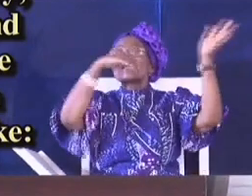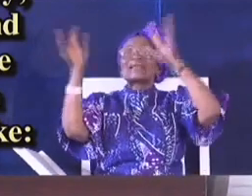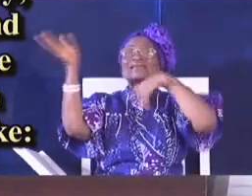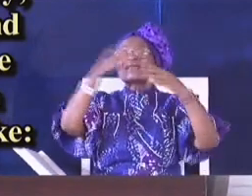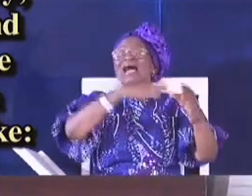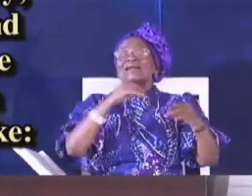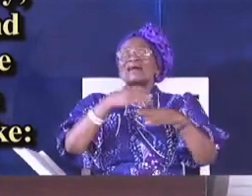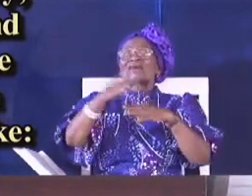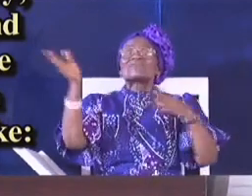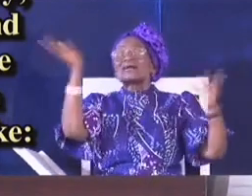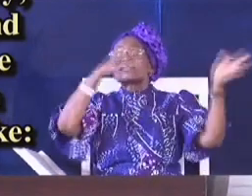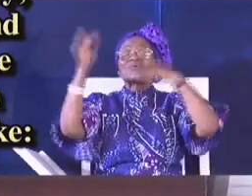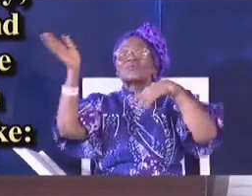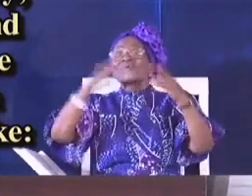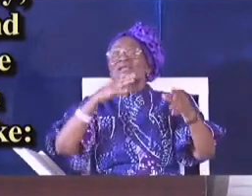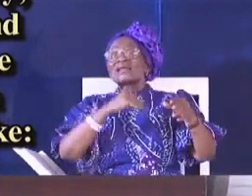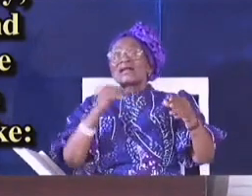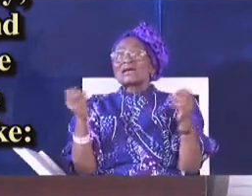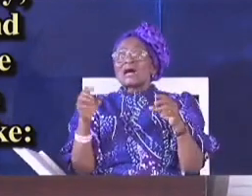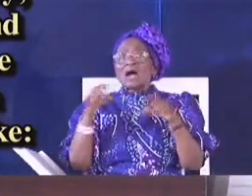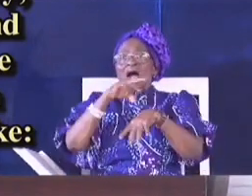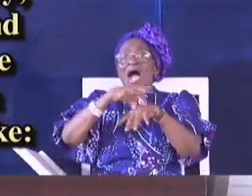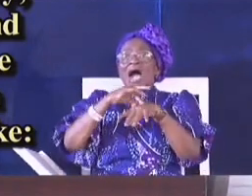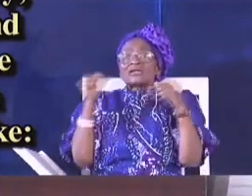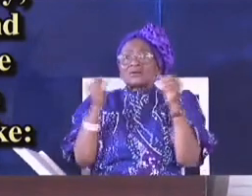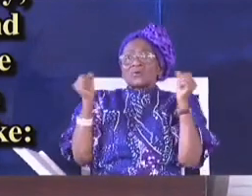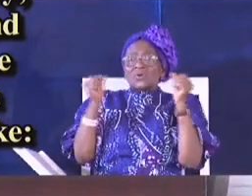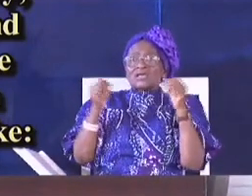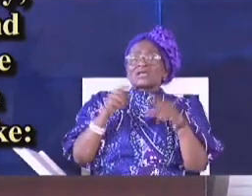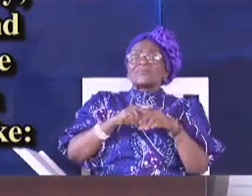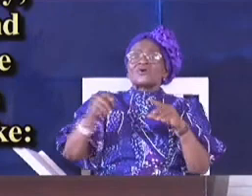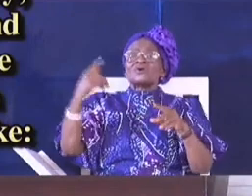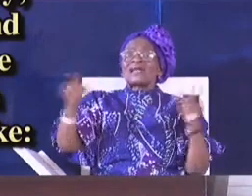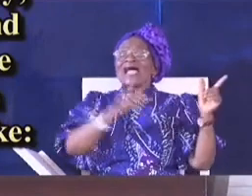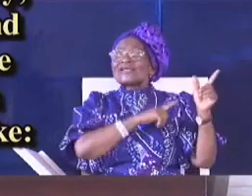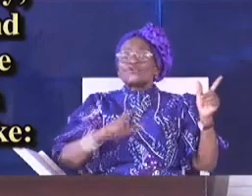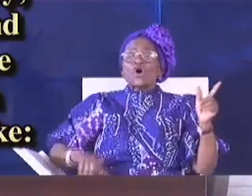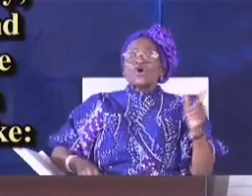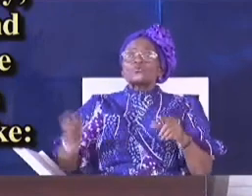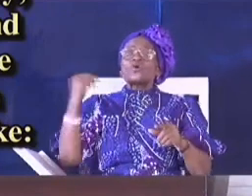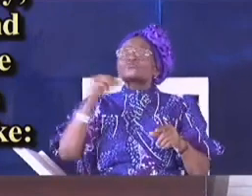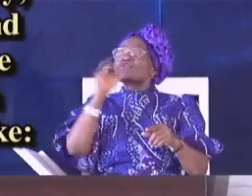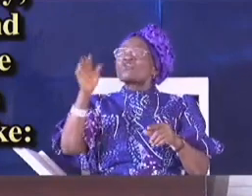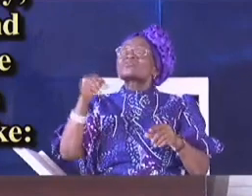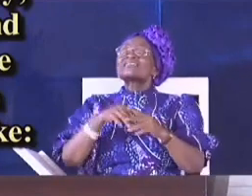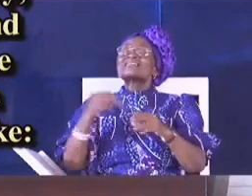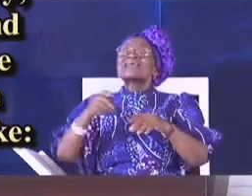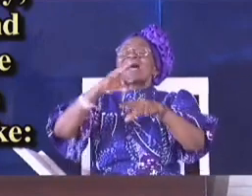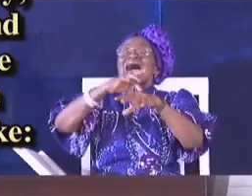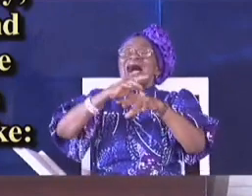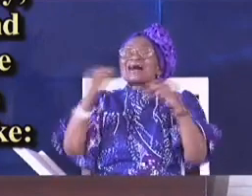And after the wind, an earthquake. But the Lord was not in the earthquake.